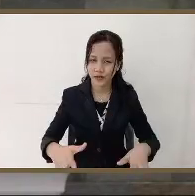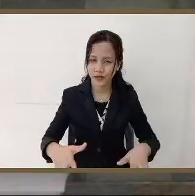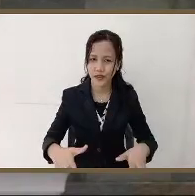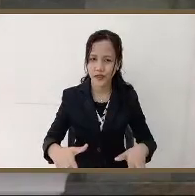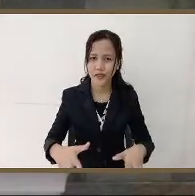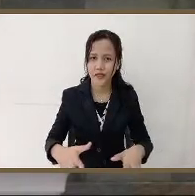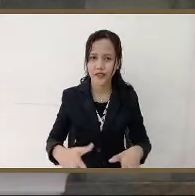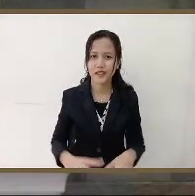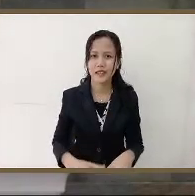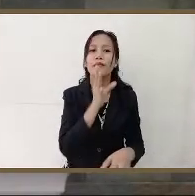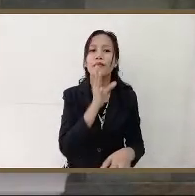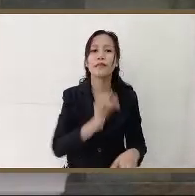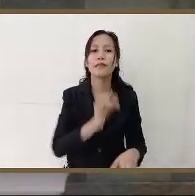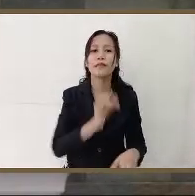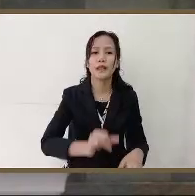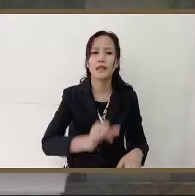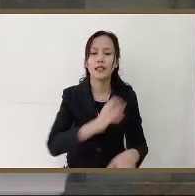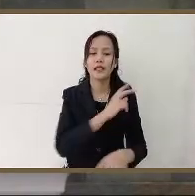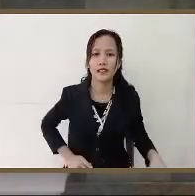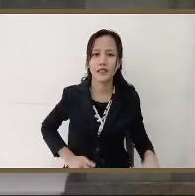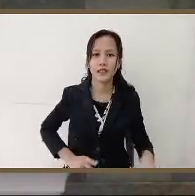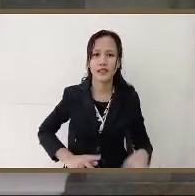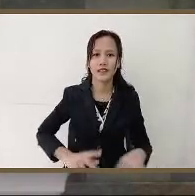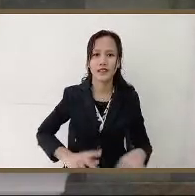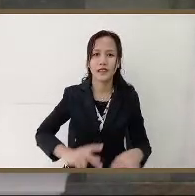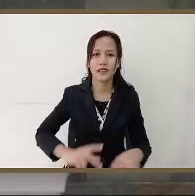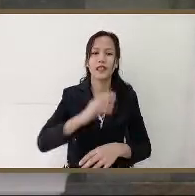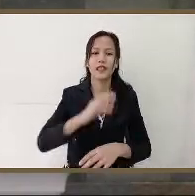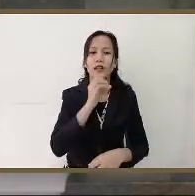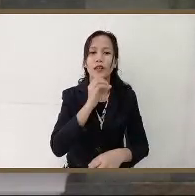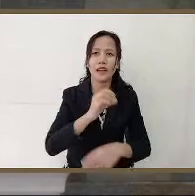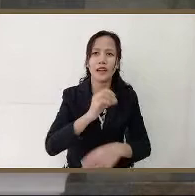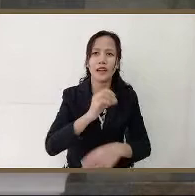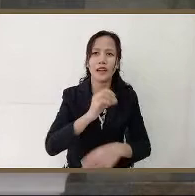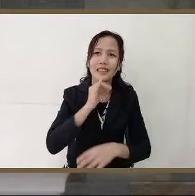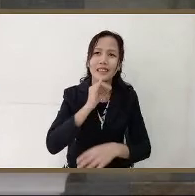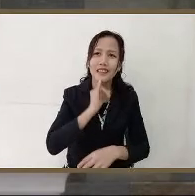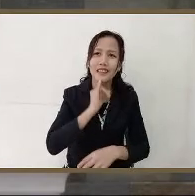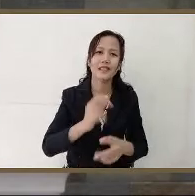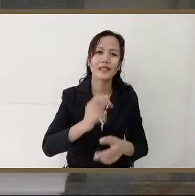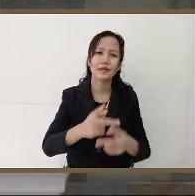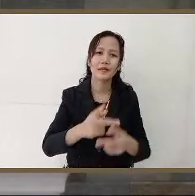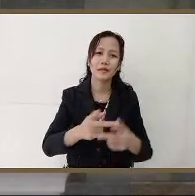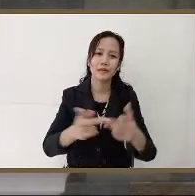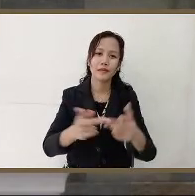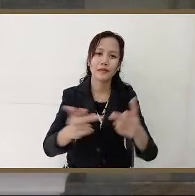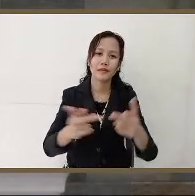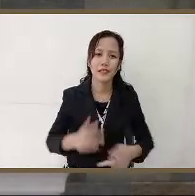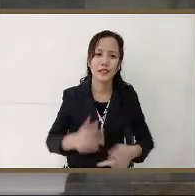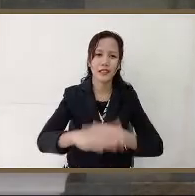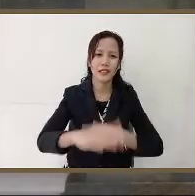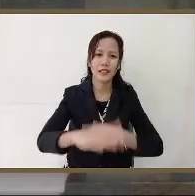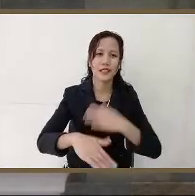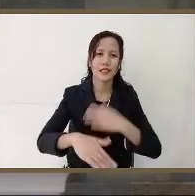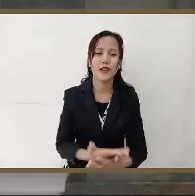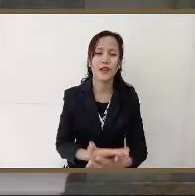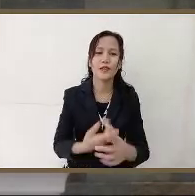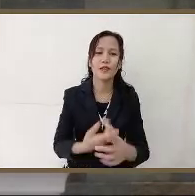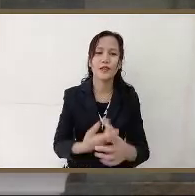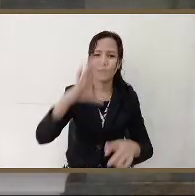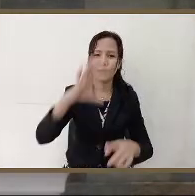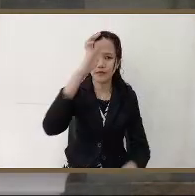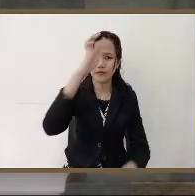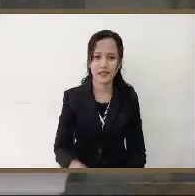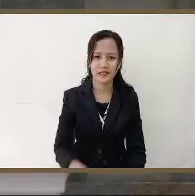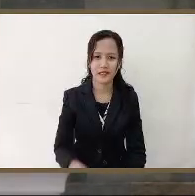in perceiving that his promotion ay laging nagmumula sa Diyos. Okay, so makikita natin ulit dito